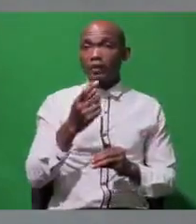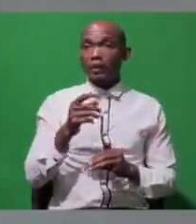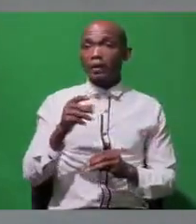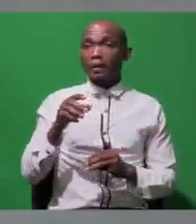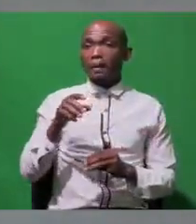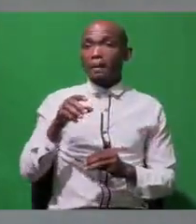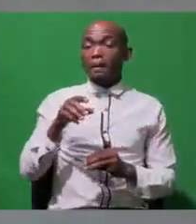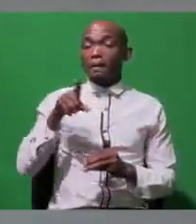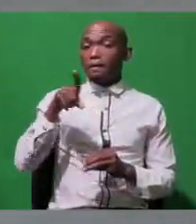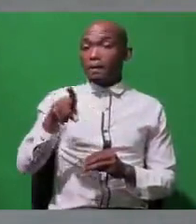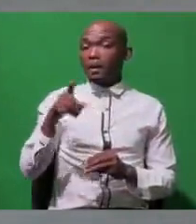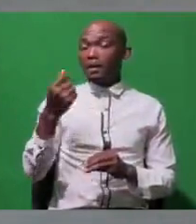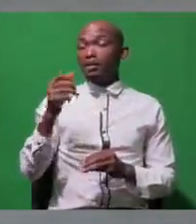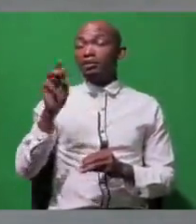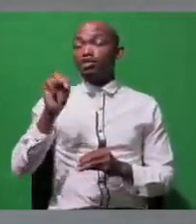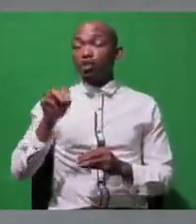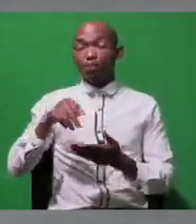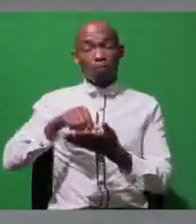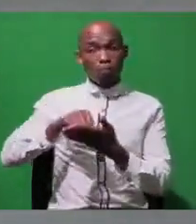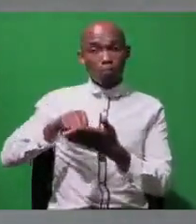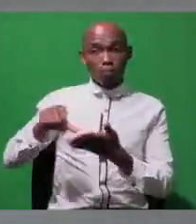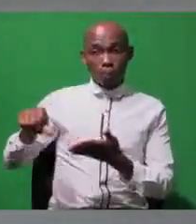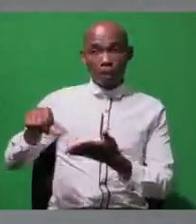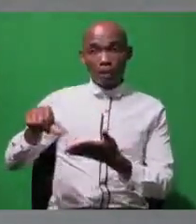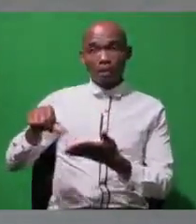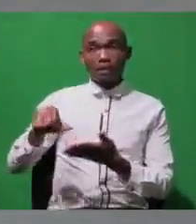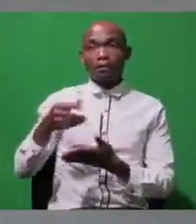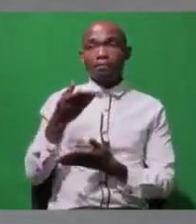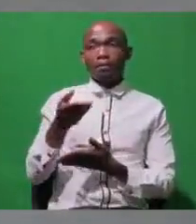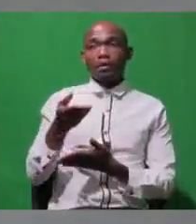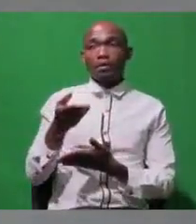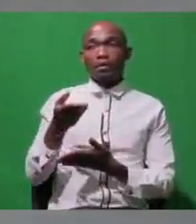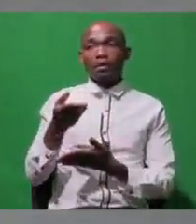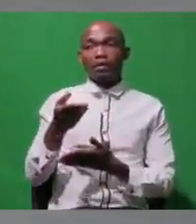less 15% cash discount.